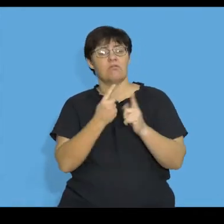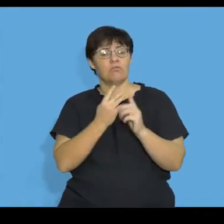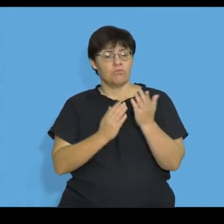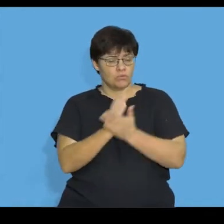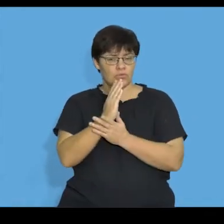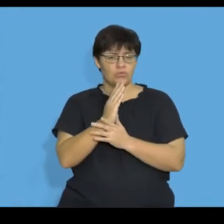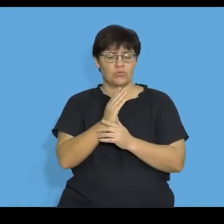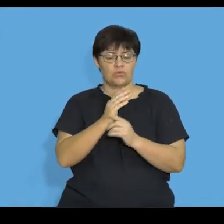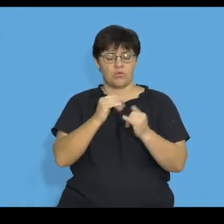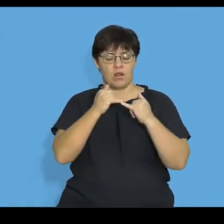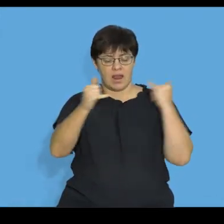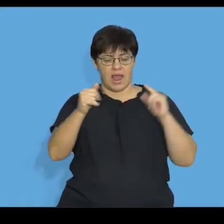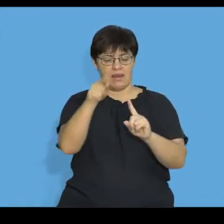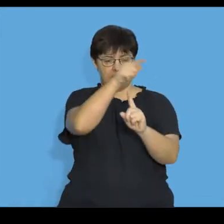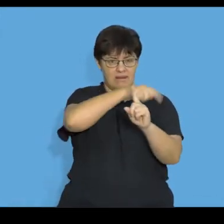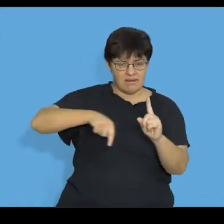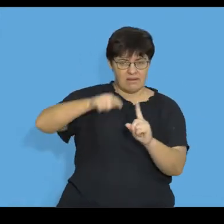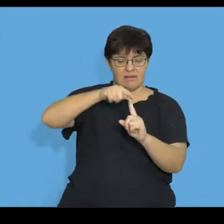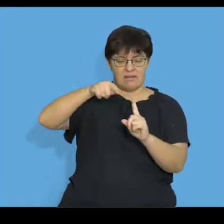lines.